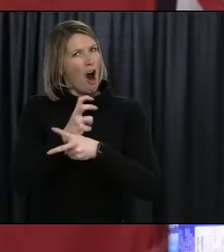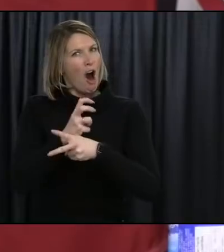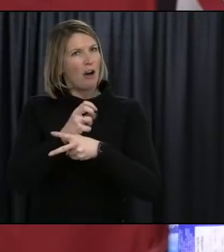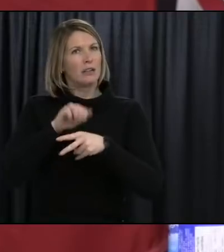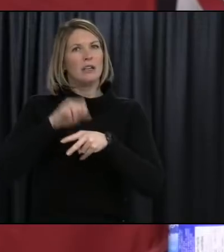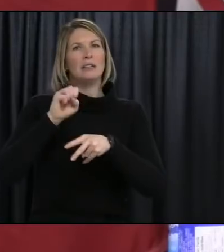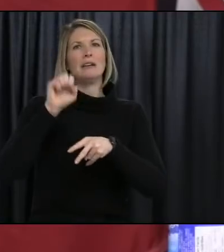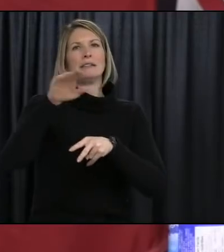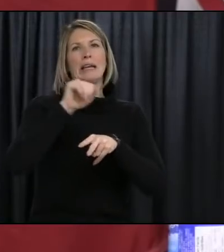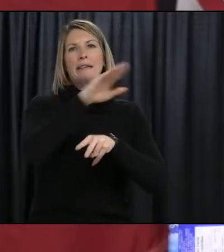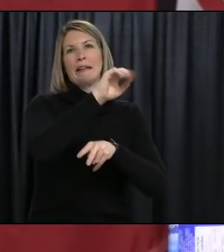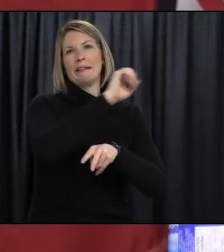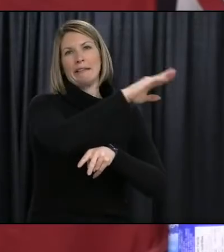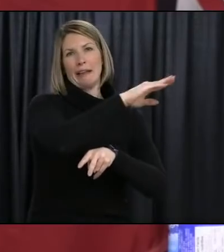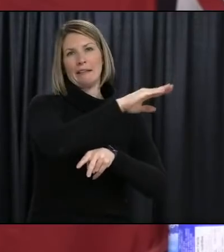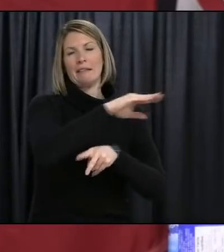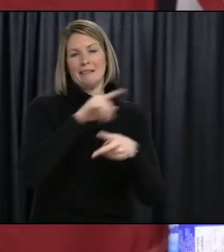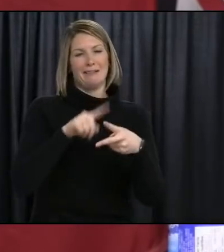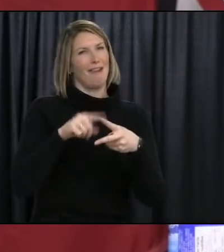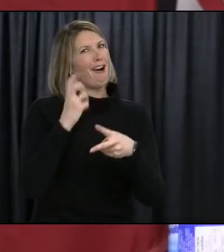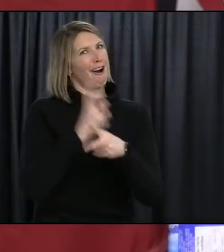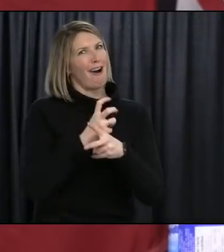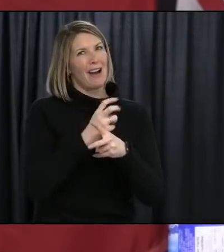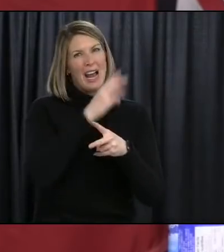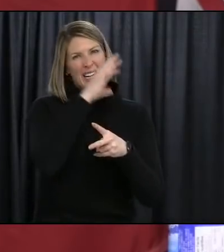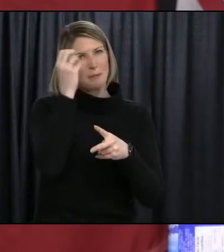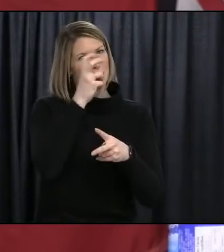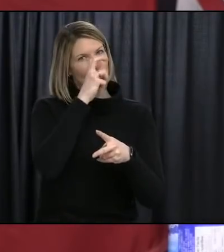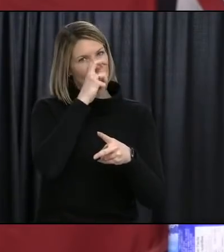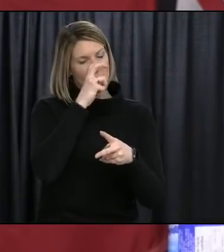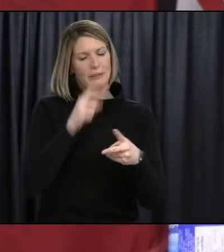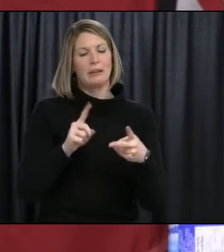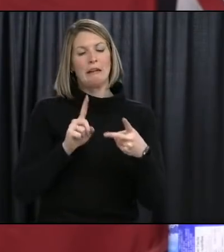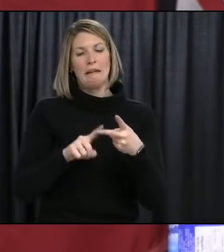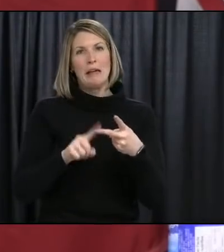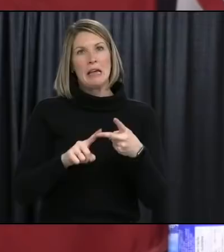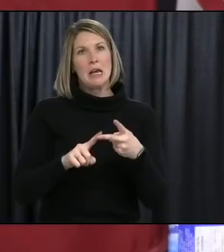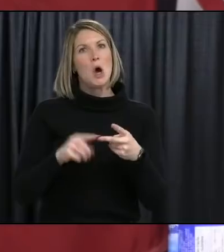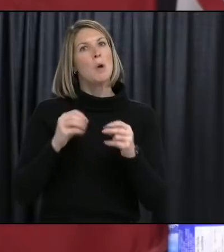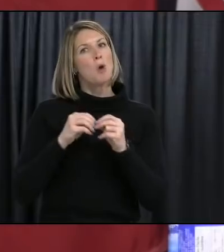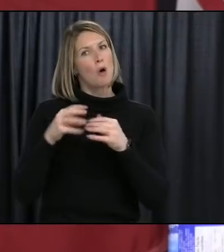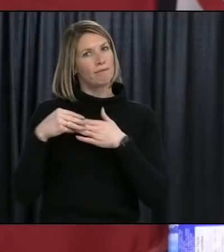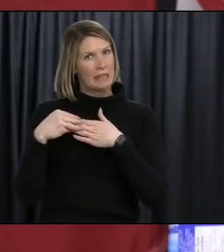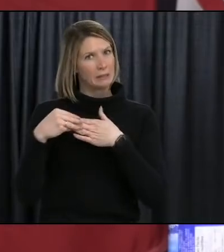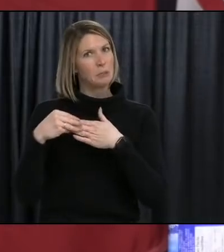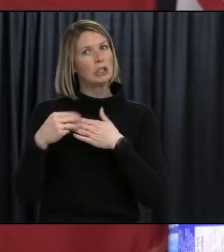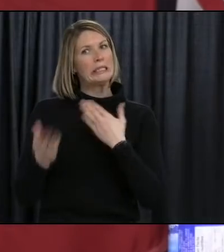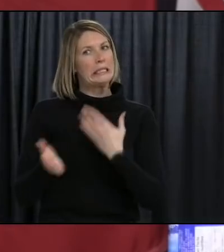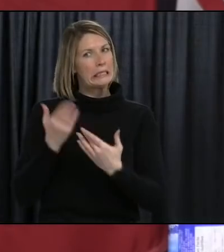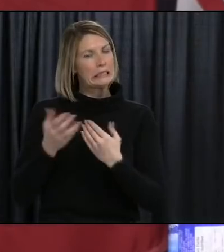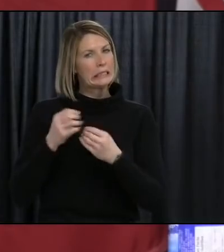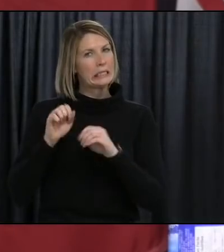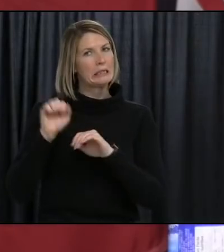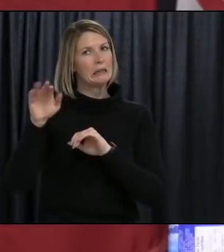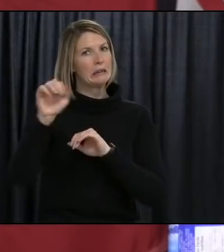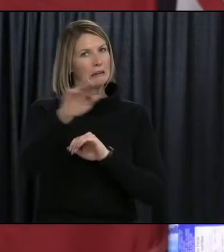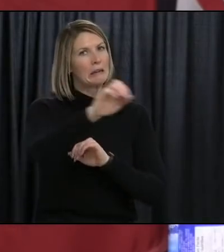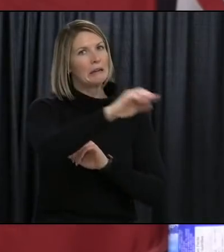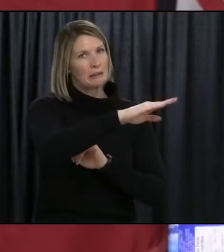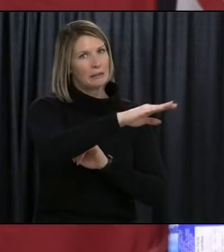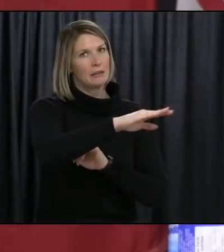significant challenges in administration. We now have a second one, which is way more flexible and is